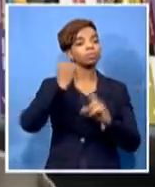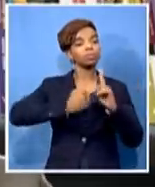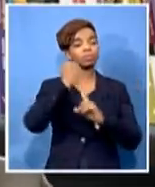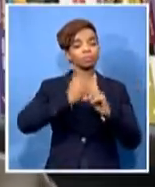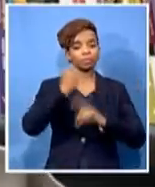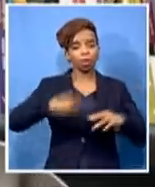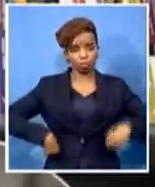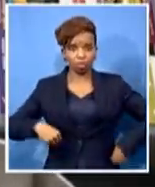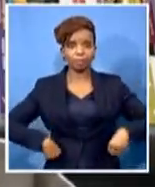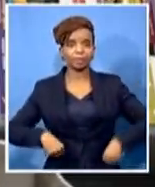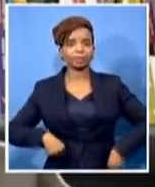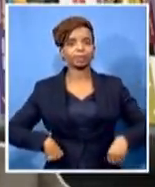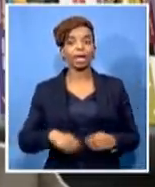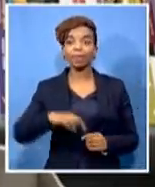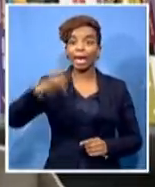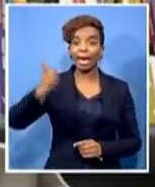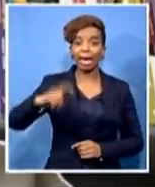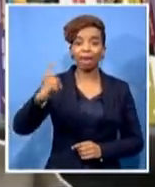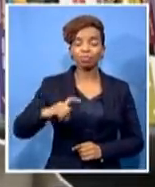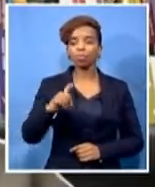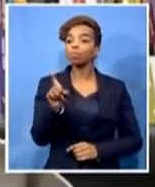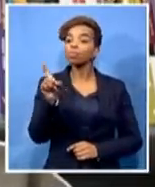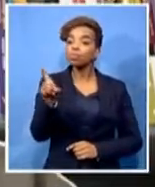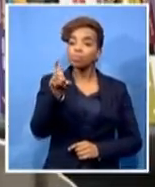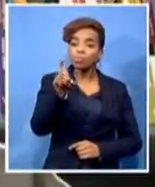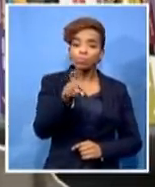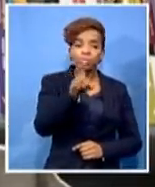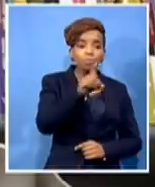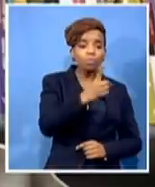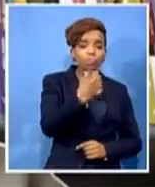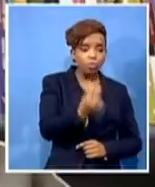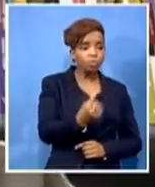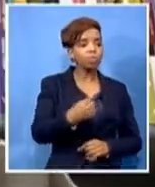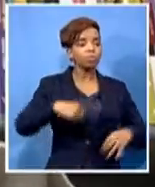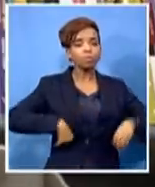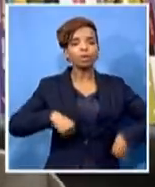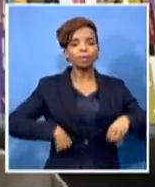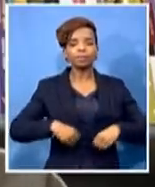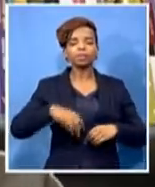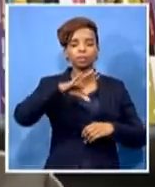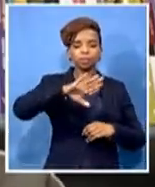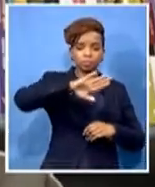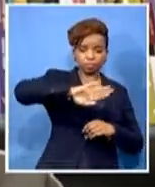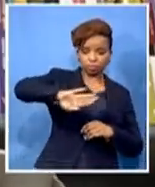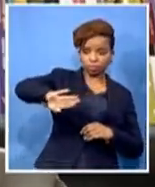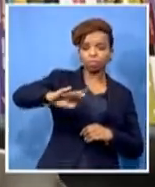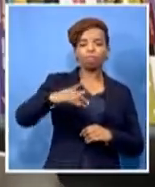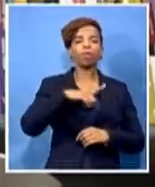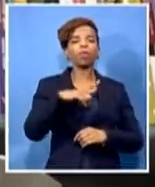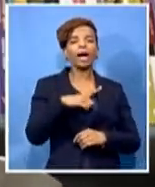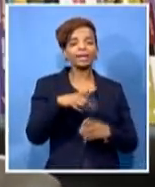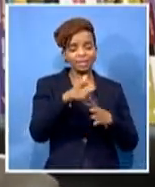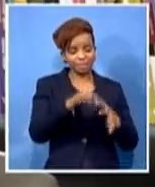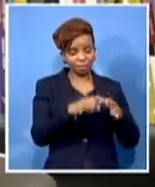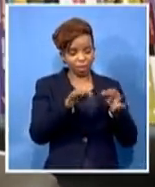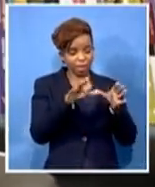activities should be isolated in the interest of the party, because these are the people for me who